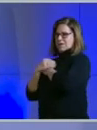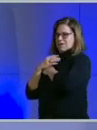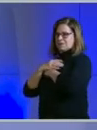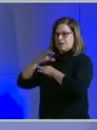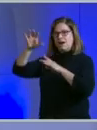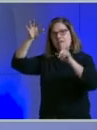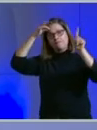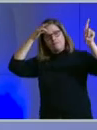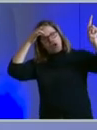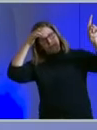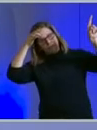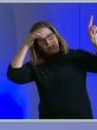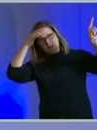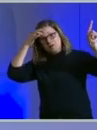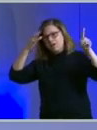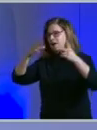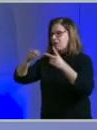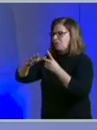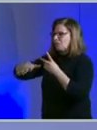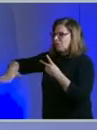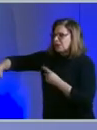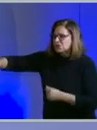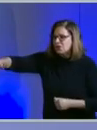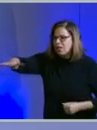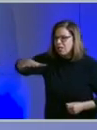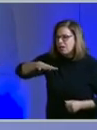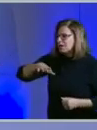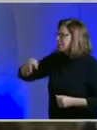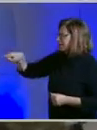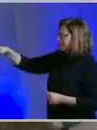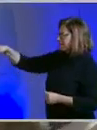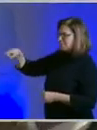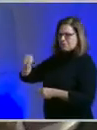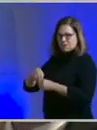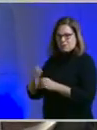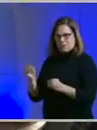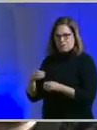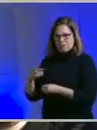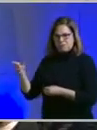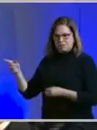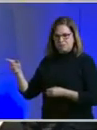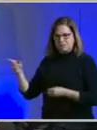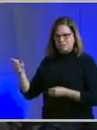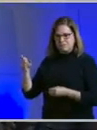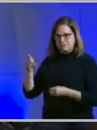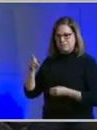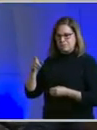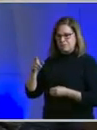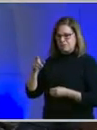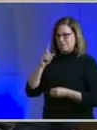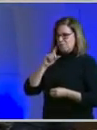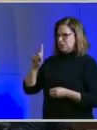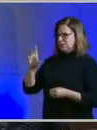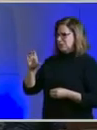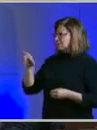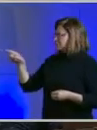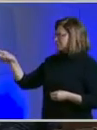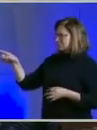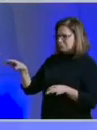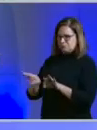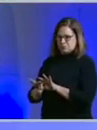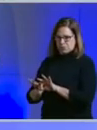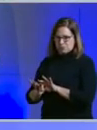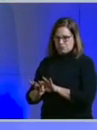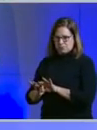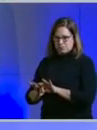Affairs Office, our OPLA, and the Office of the Secretary for the District of Columbia. Let me also acknowledge the